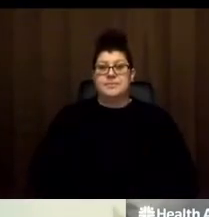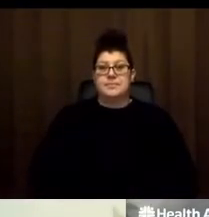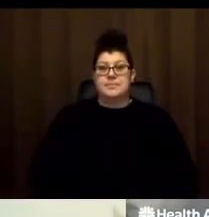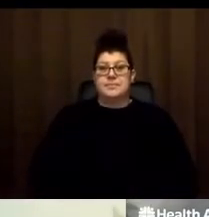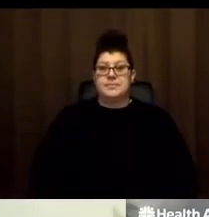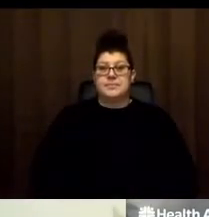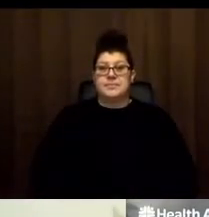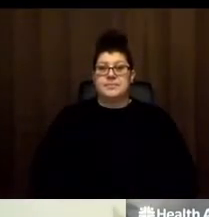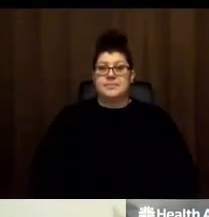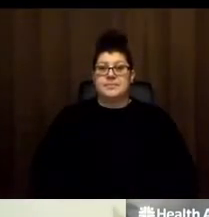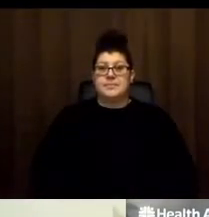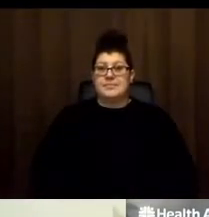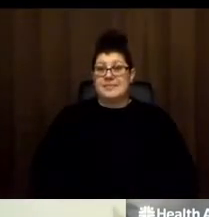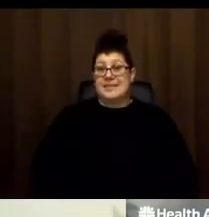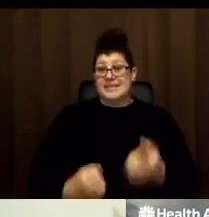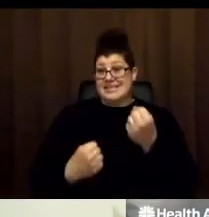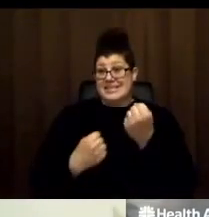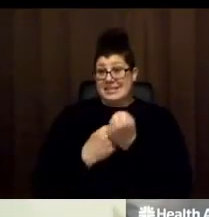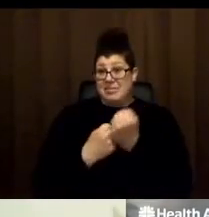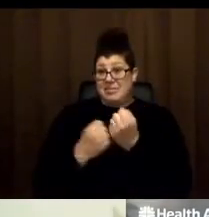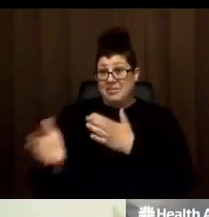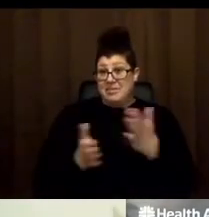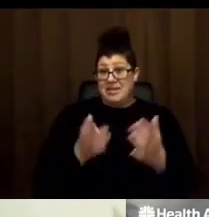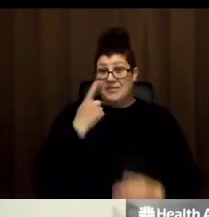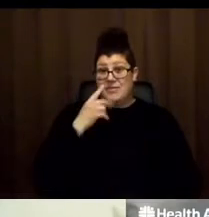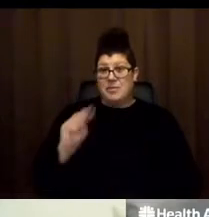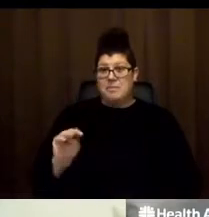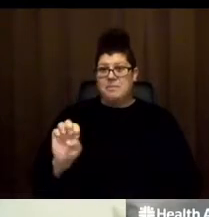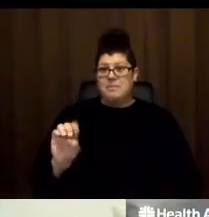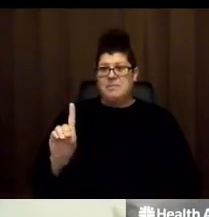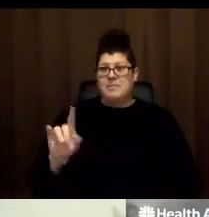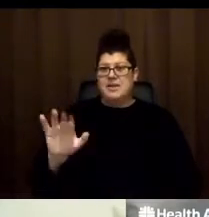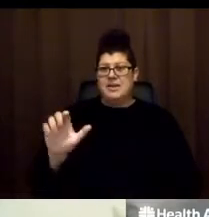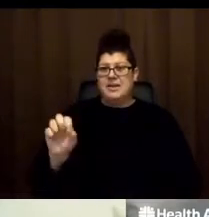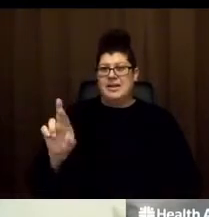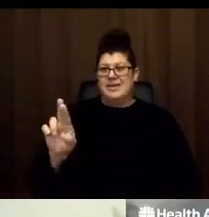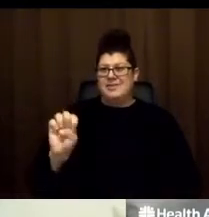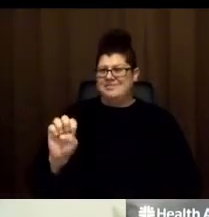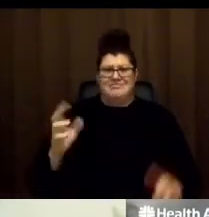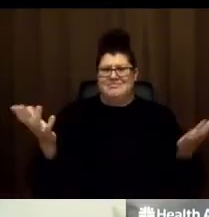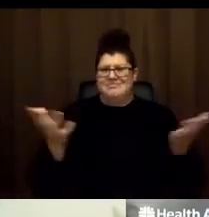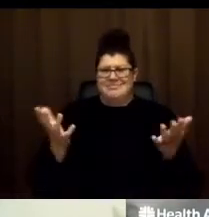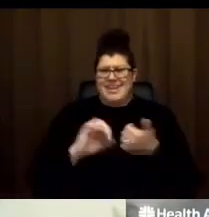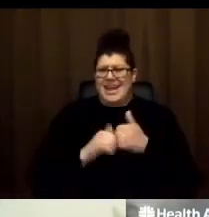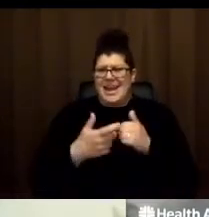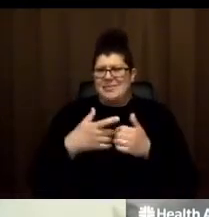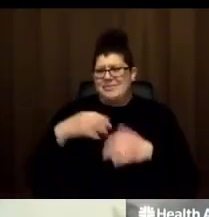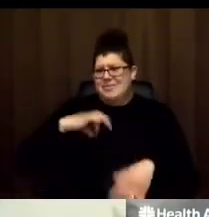So speaking of Medicare supplement plans, what are they? And how might they benefit you?